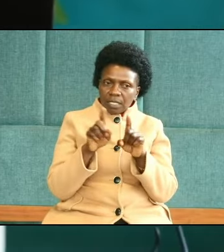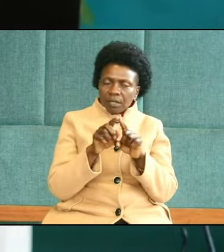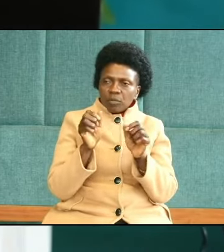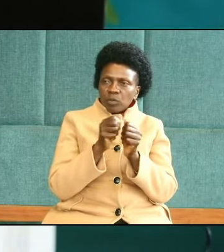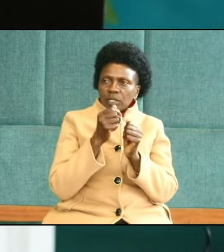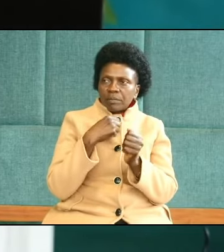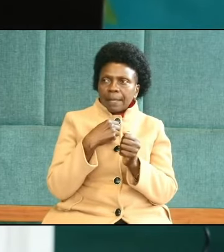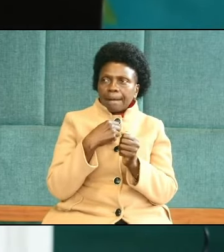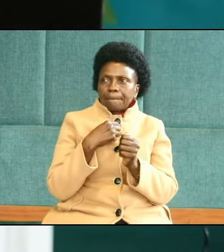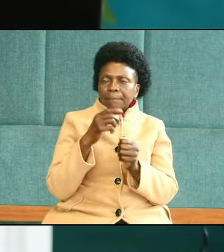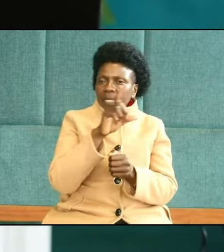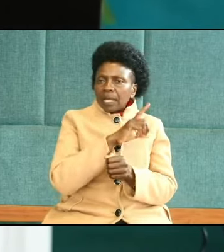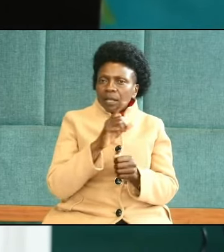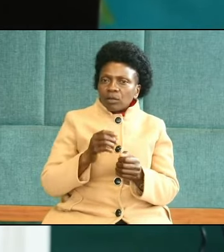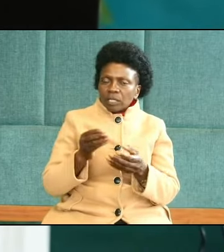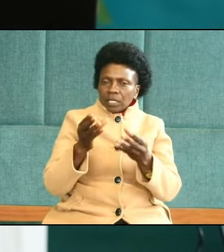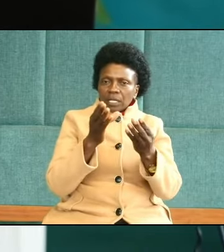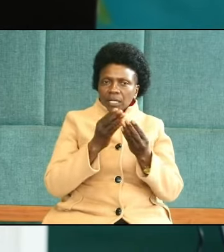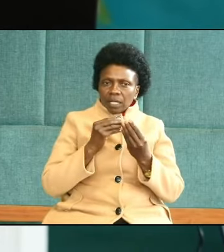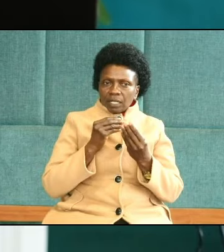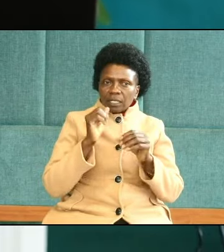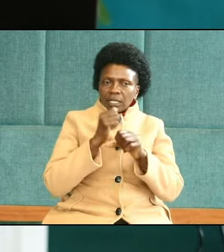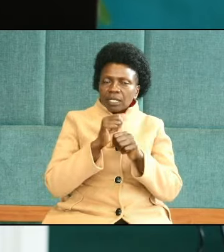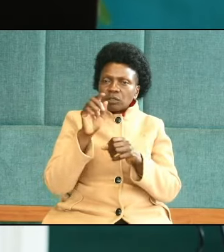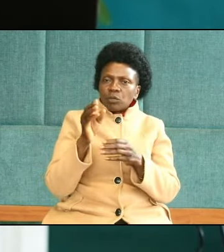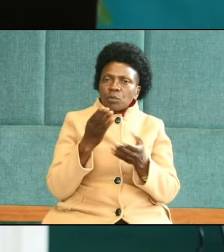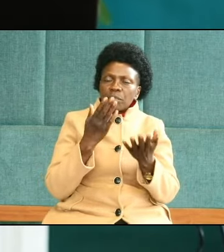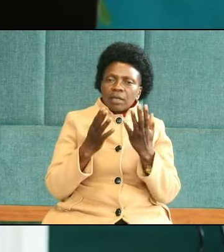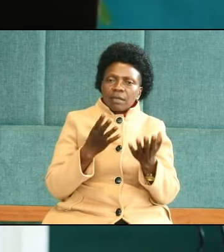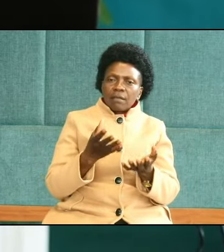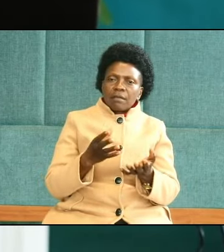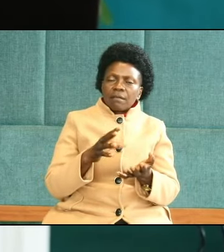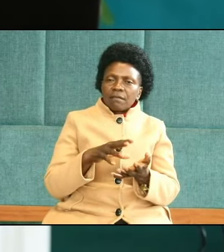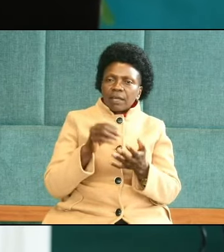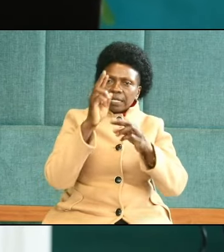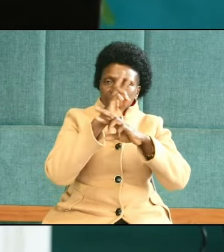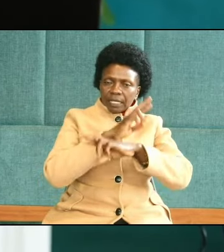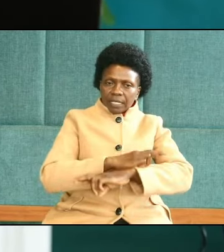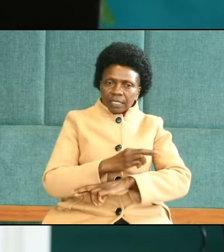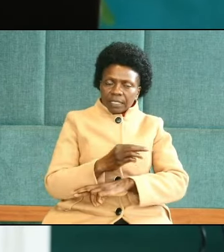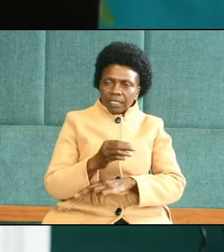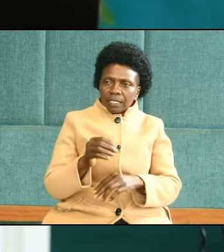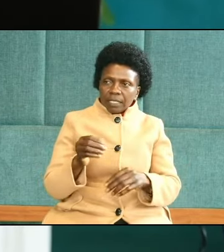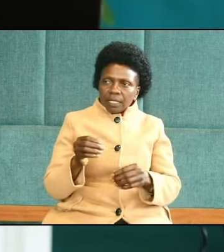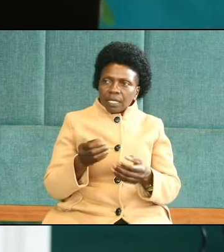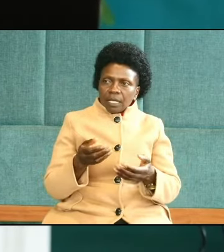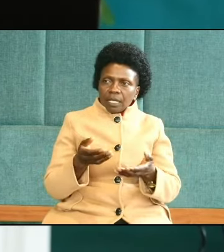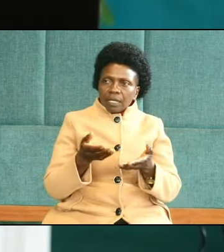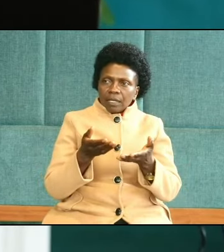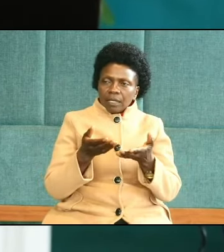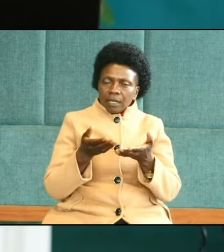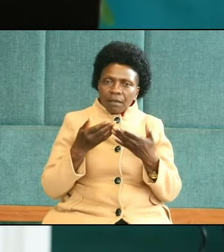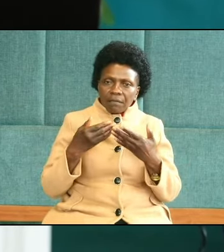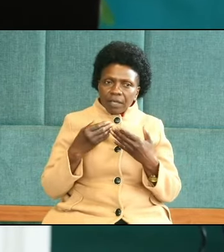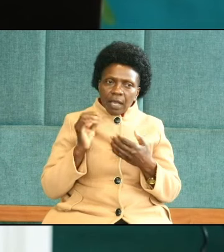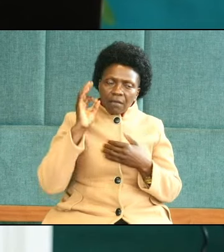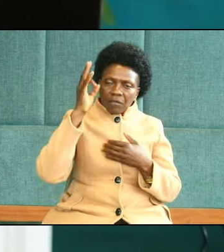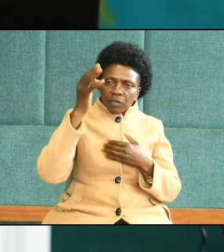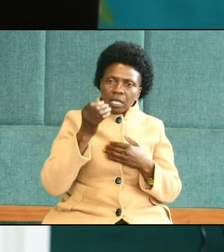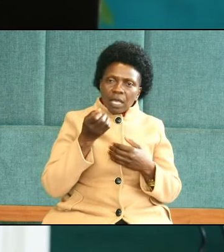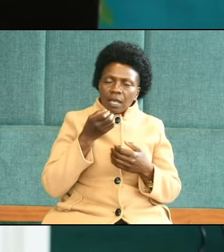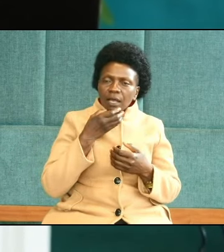me. The Lord grant that you may find rest, each in the house of her husband," meaning a future husband,